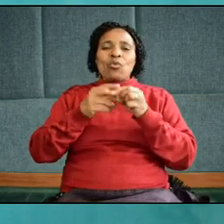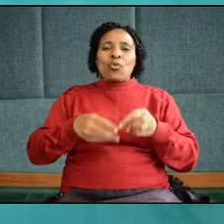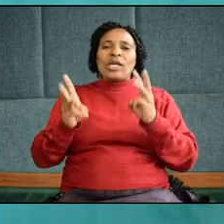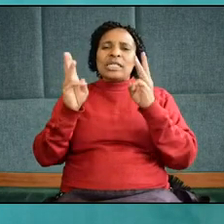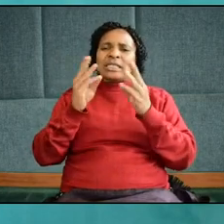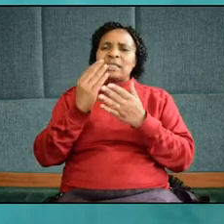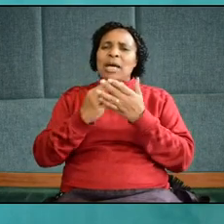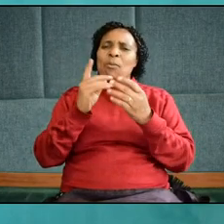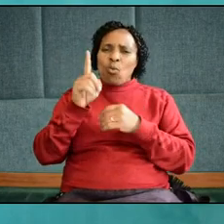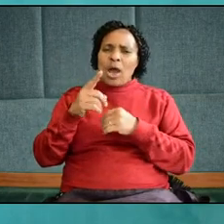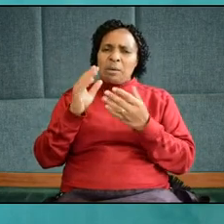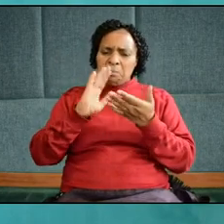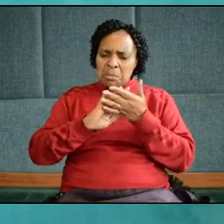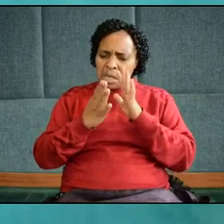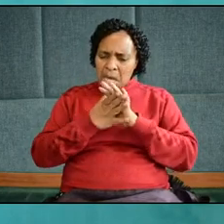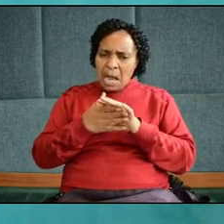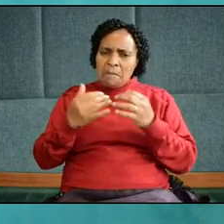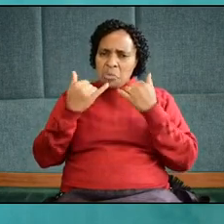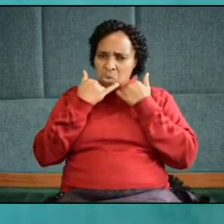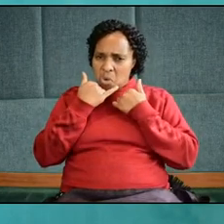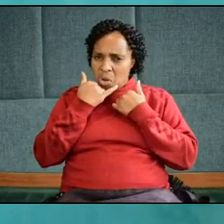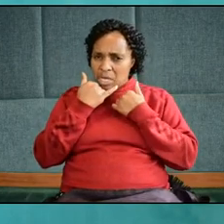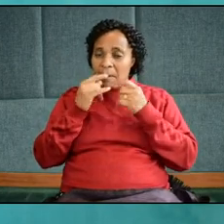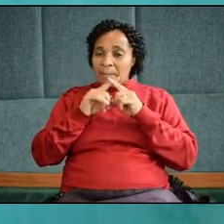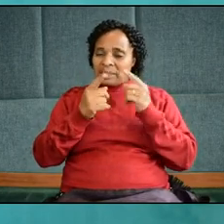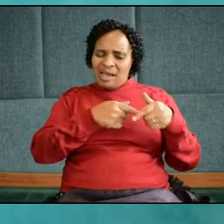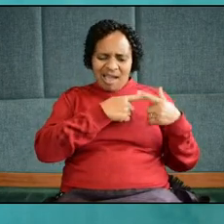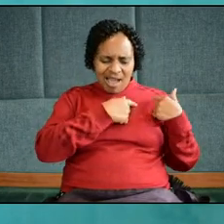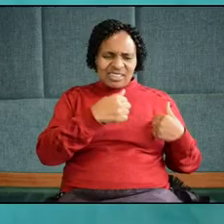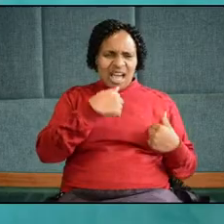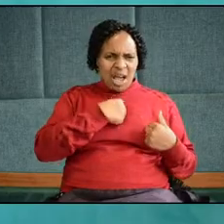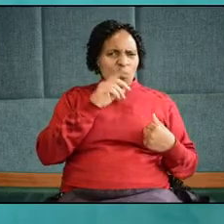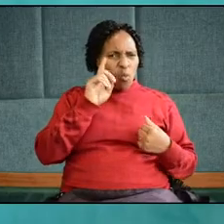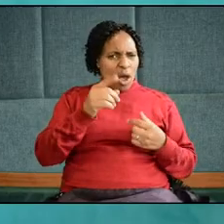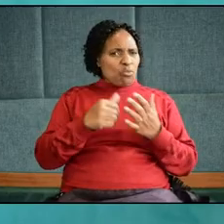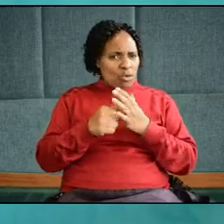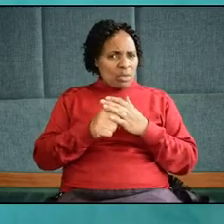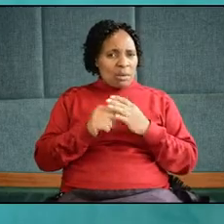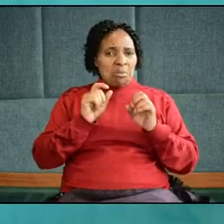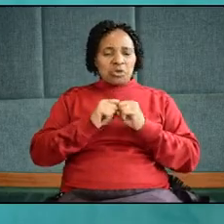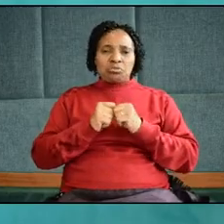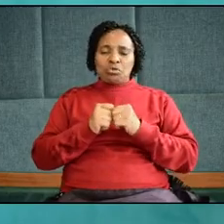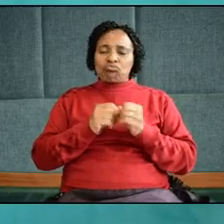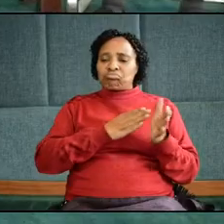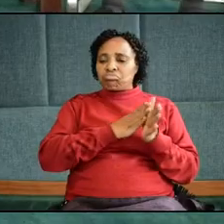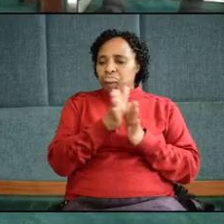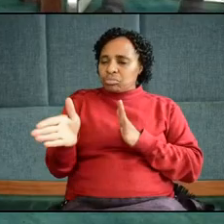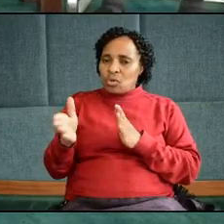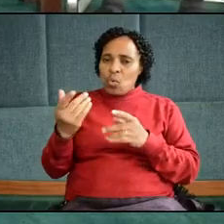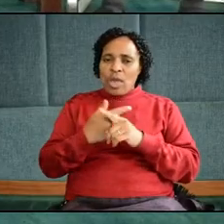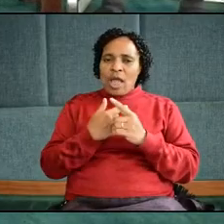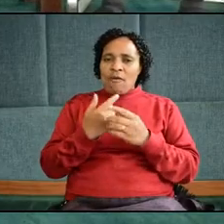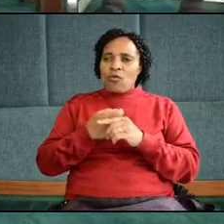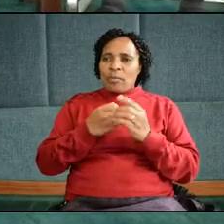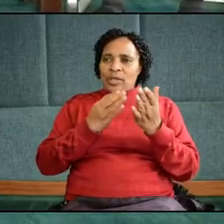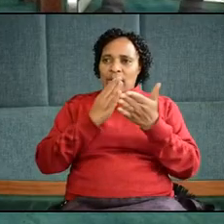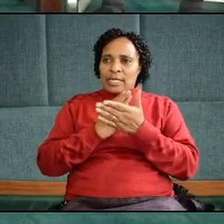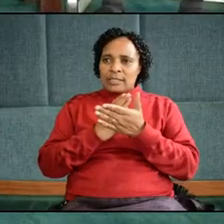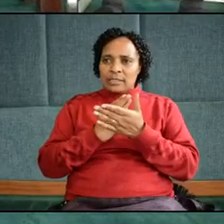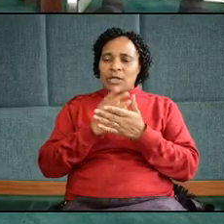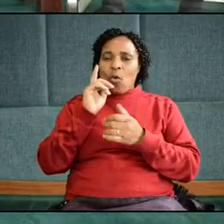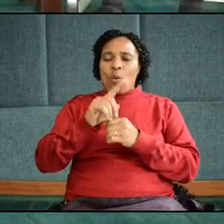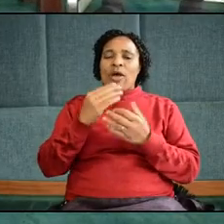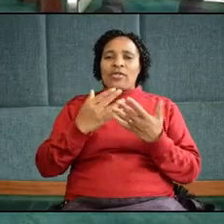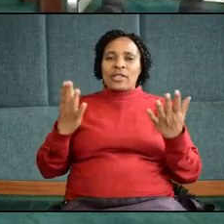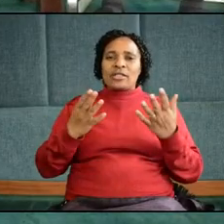be wicked, mm-hmm. but then by having one tug at the heart, mm-hmm. by God, they can be drawn to righteousness. True. And it's a good thing you've brought about the